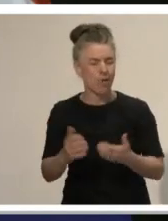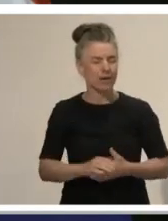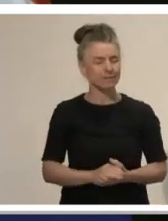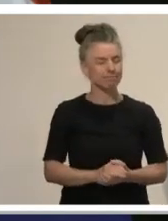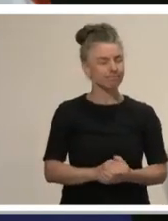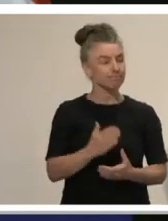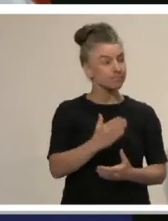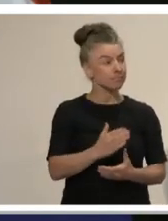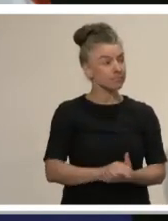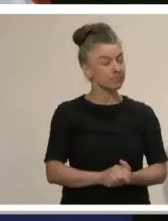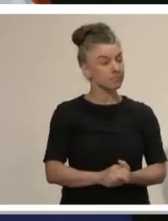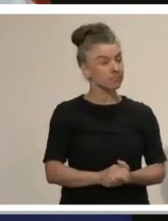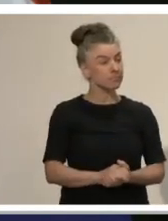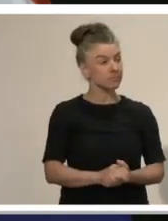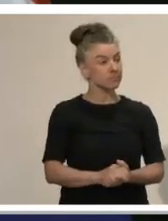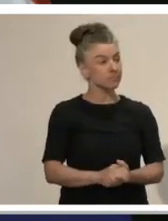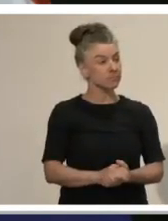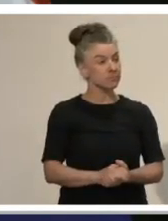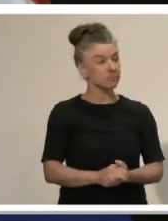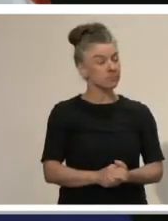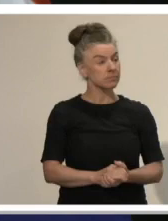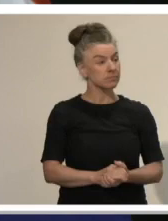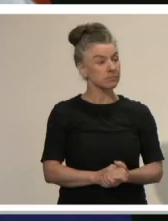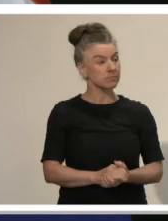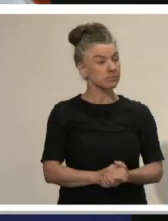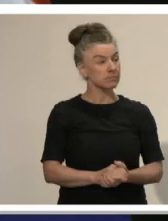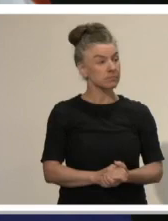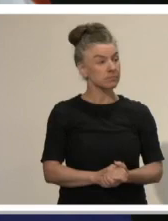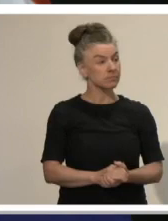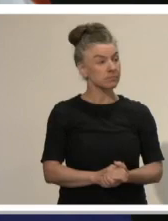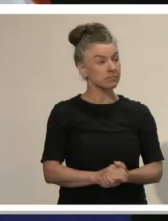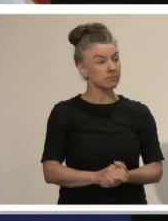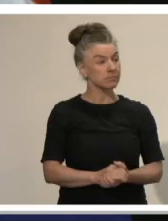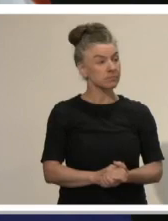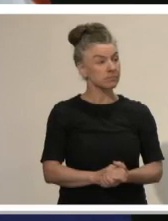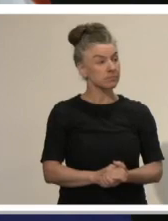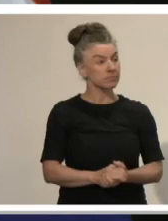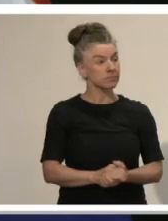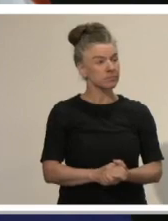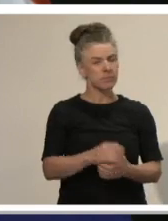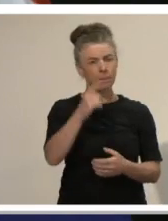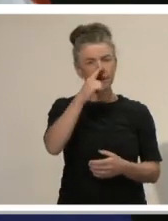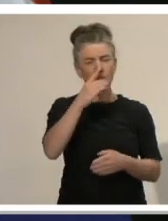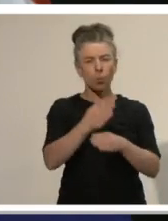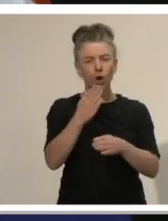COVID-19, have there been any confirmed cases of COVID-19 relating to the 250 seasonal workers?